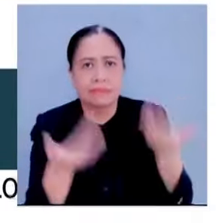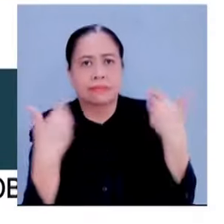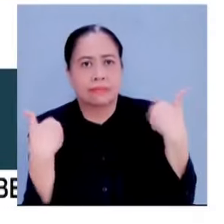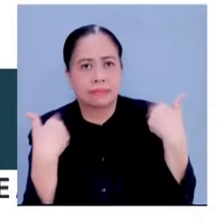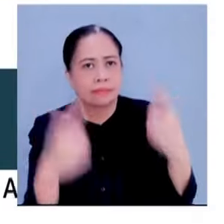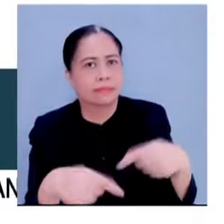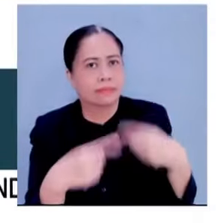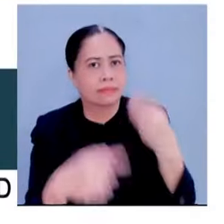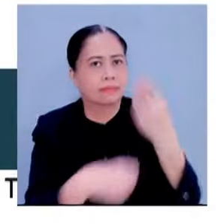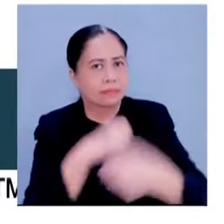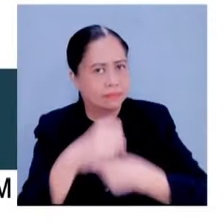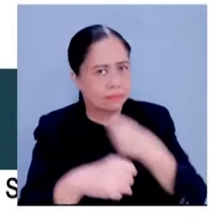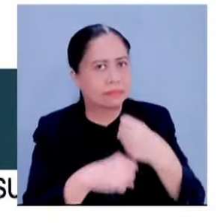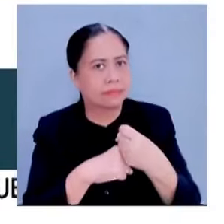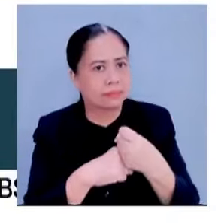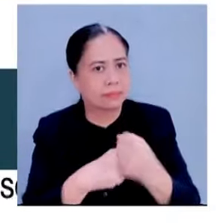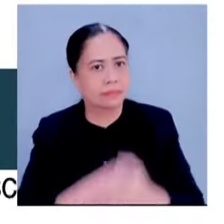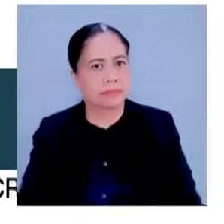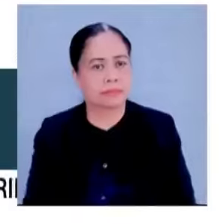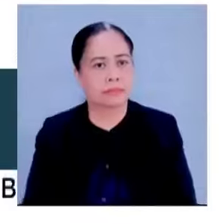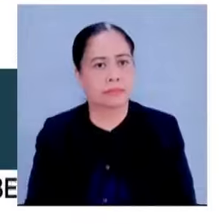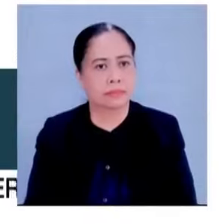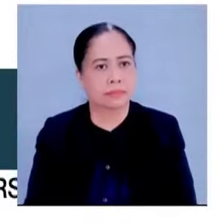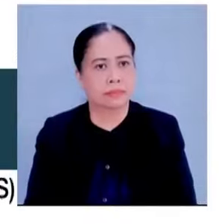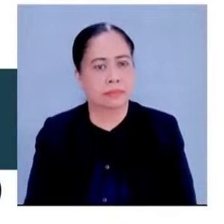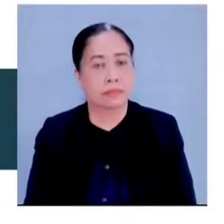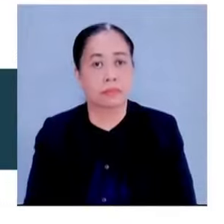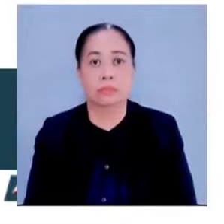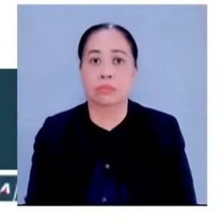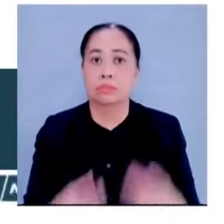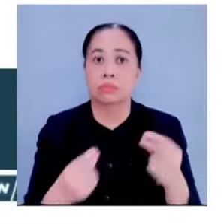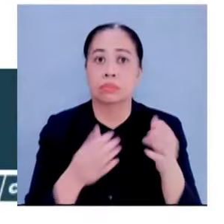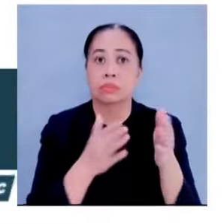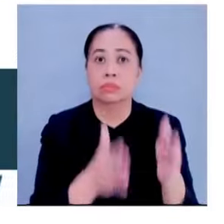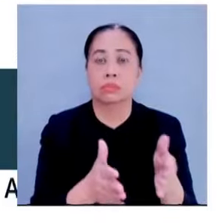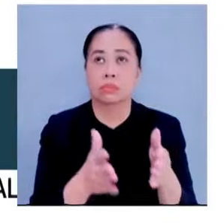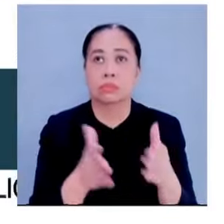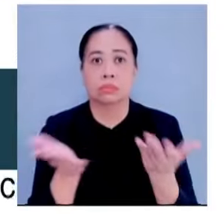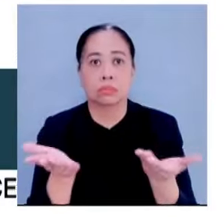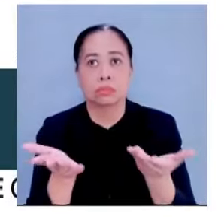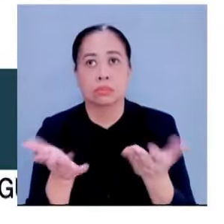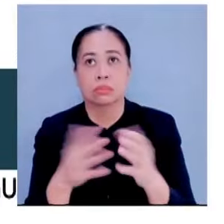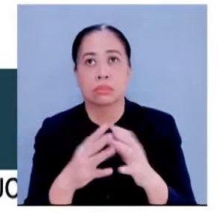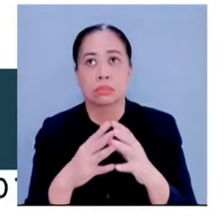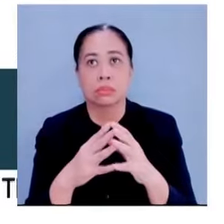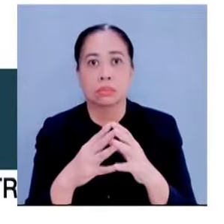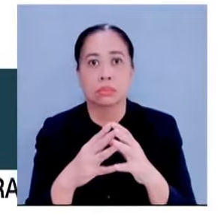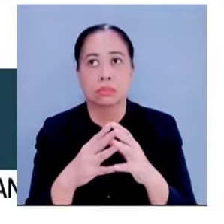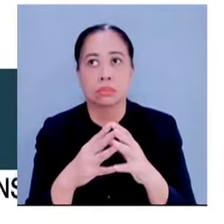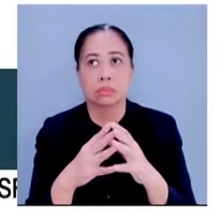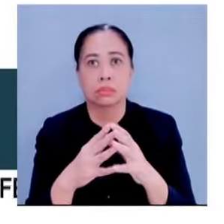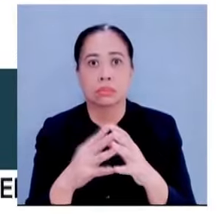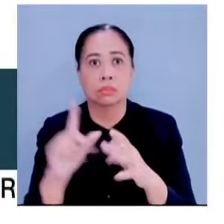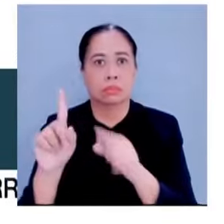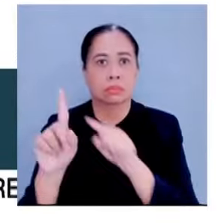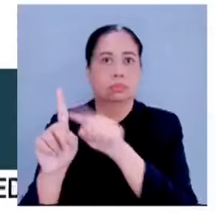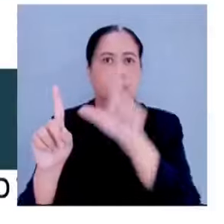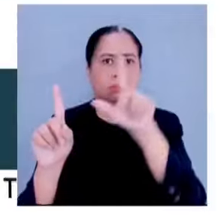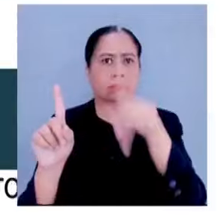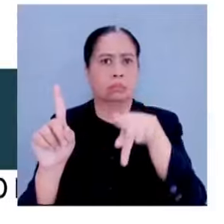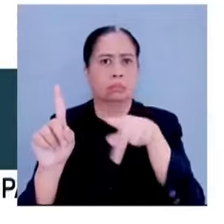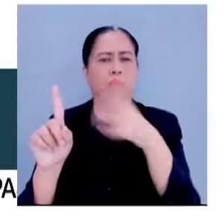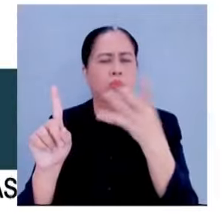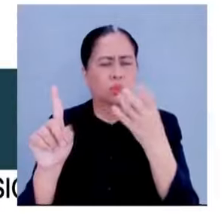a few years. Now, the strategizing about just having a sole Liberal Party. Of course, we